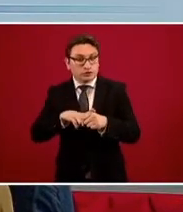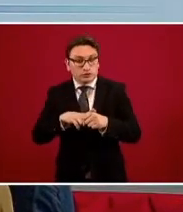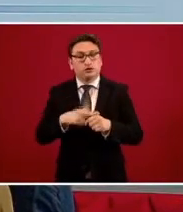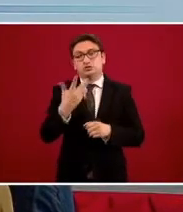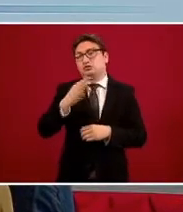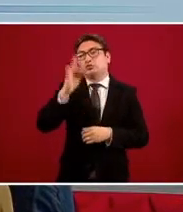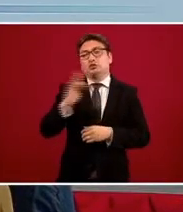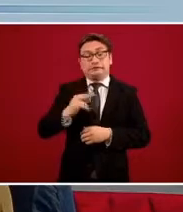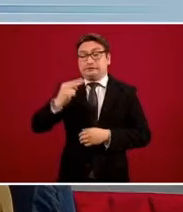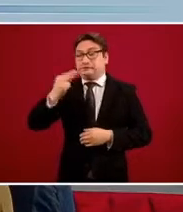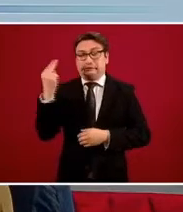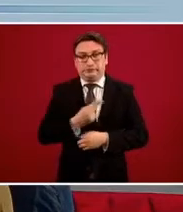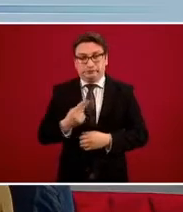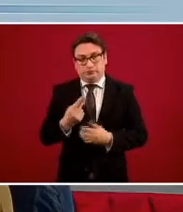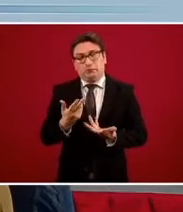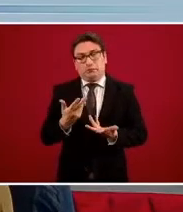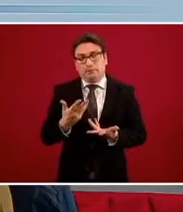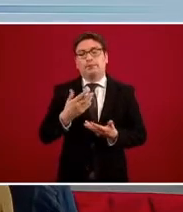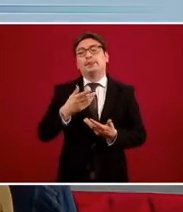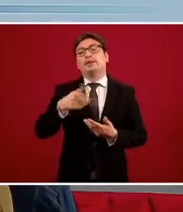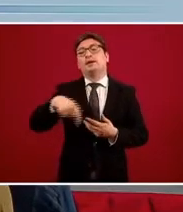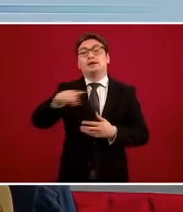the fatalities.